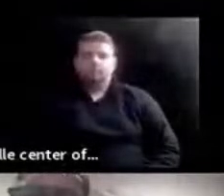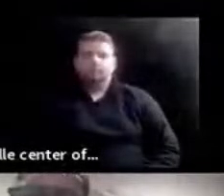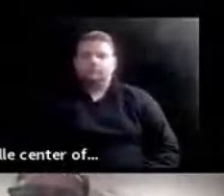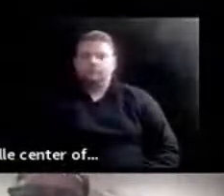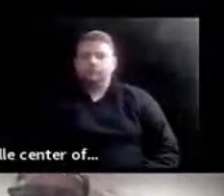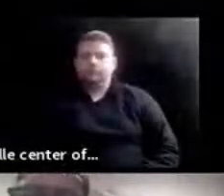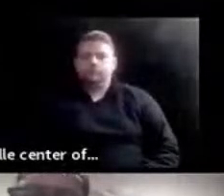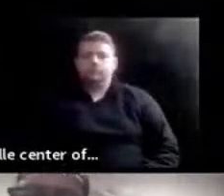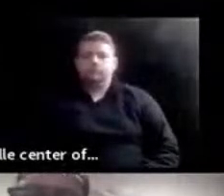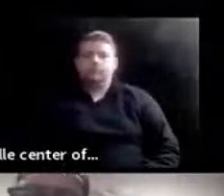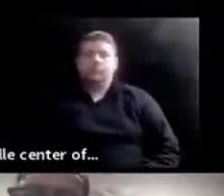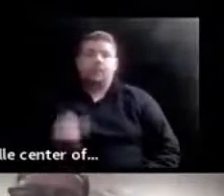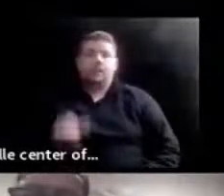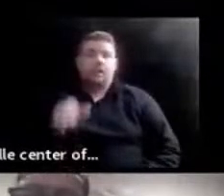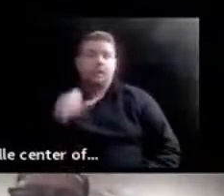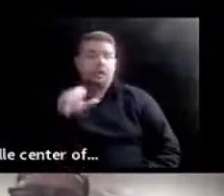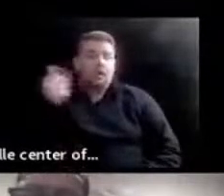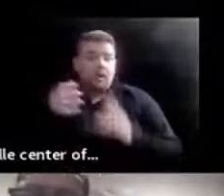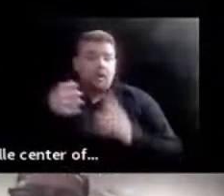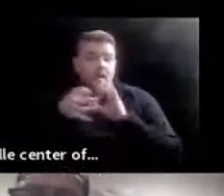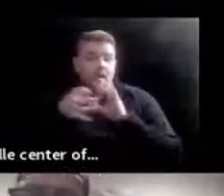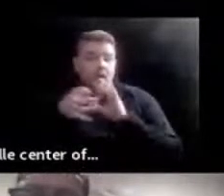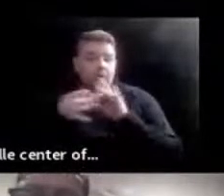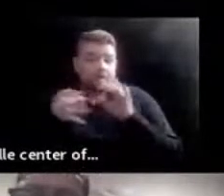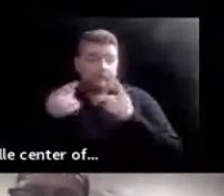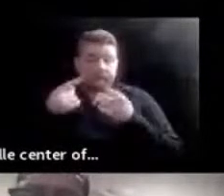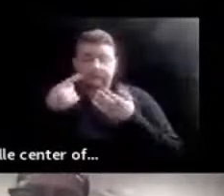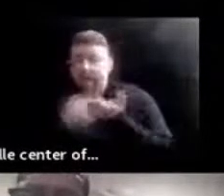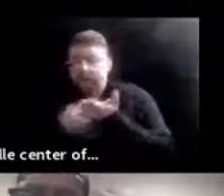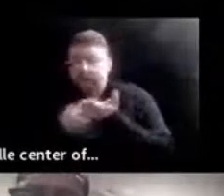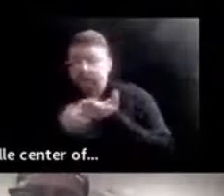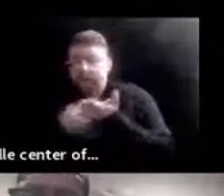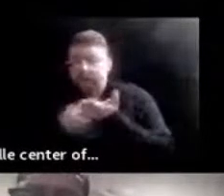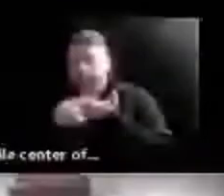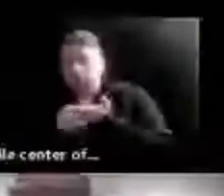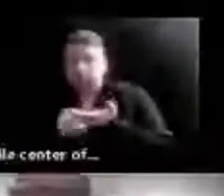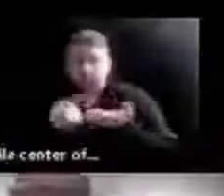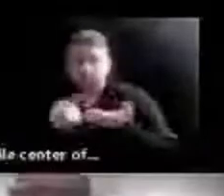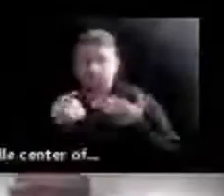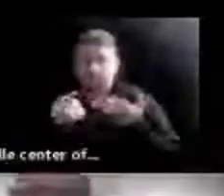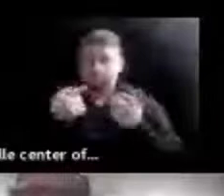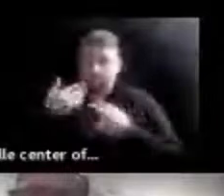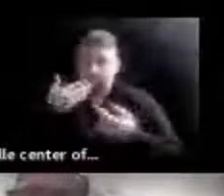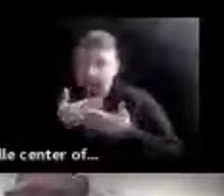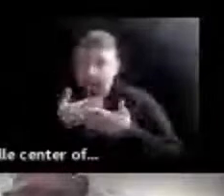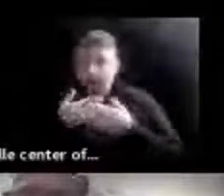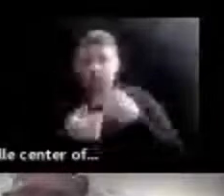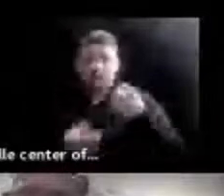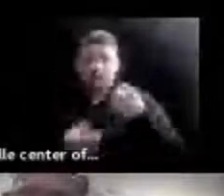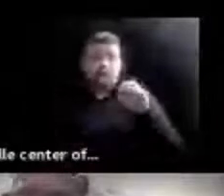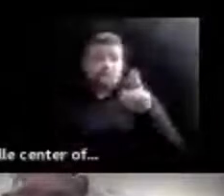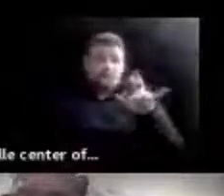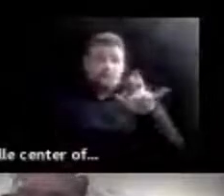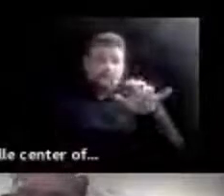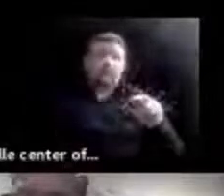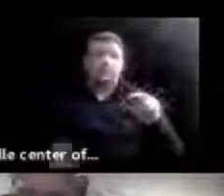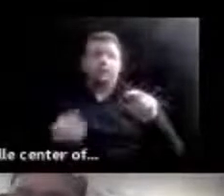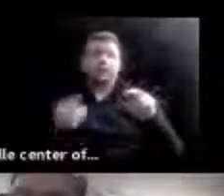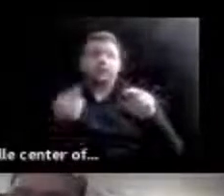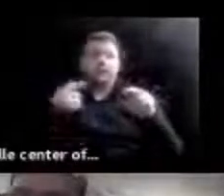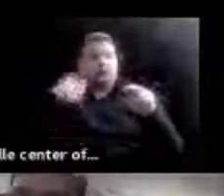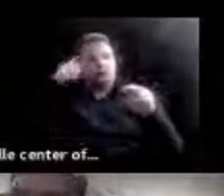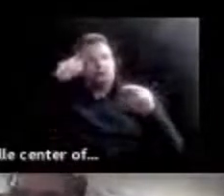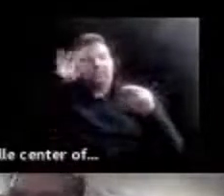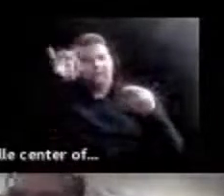Other comments, discussion? We've had a good discussion to this point. I'll just throw in, again, I think this